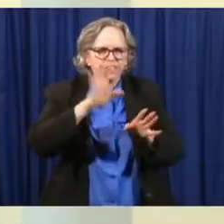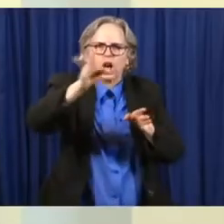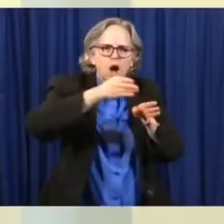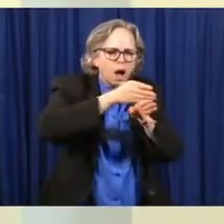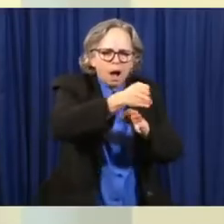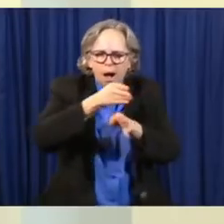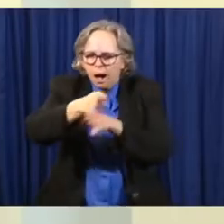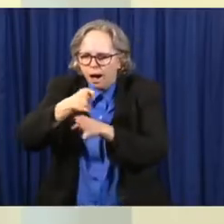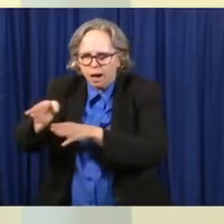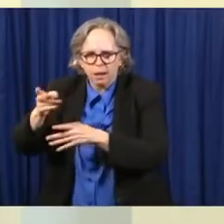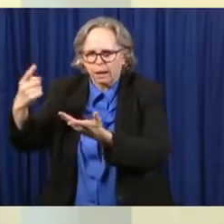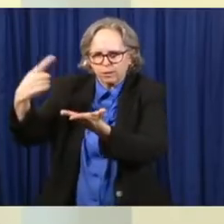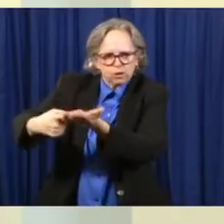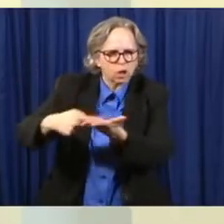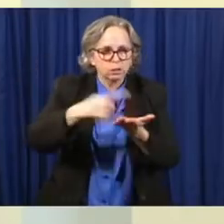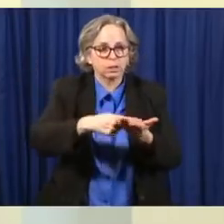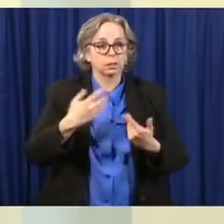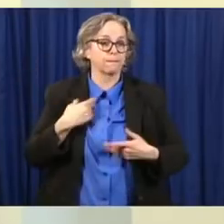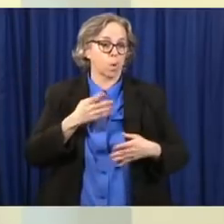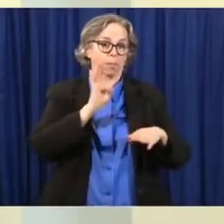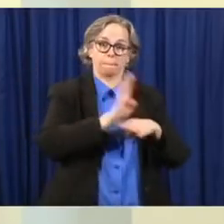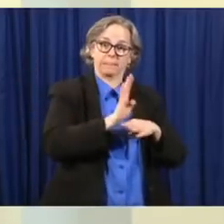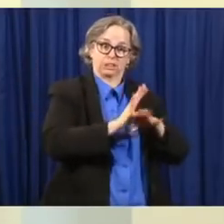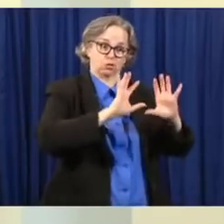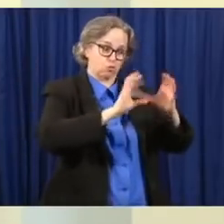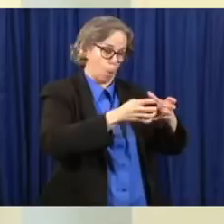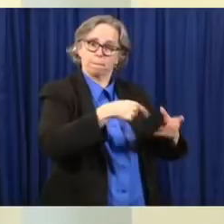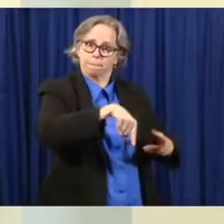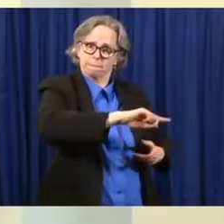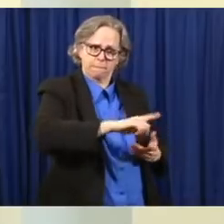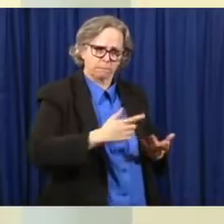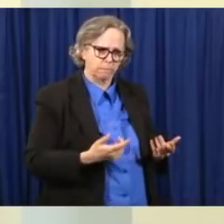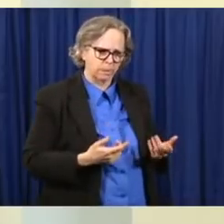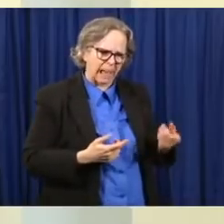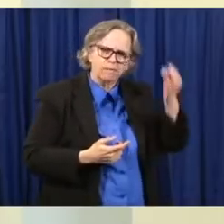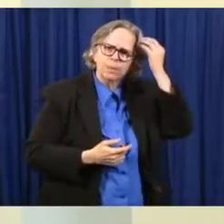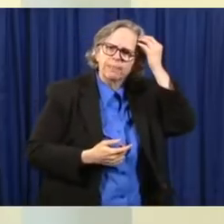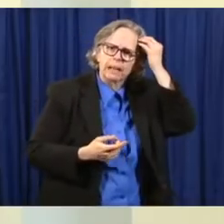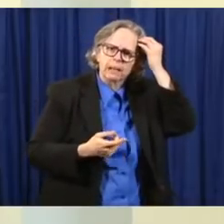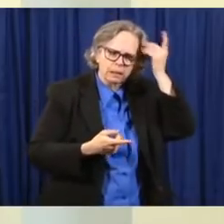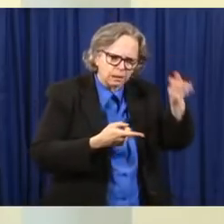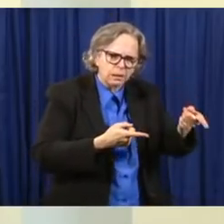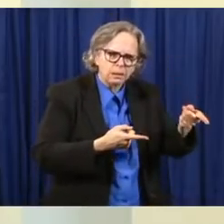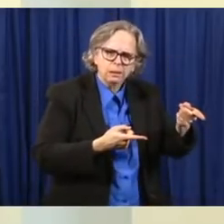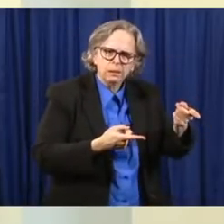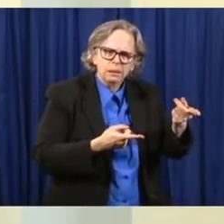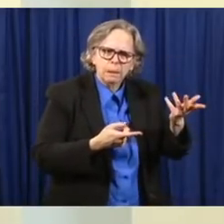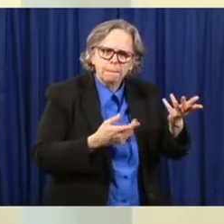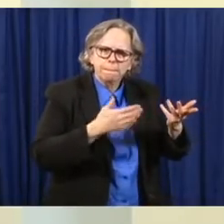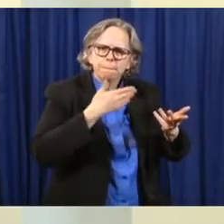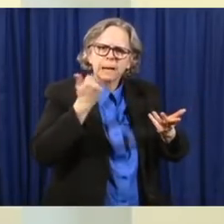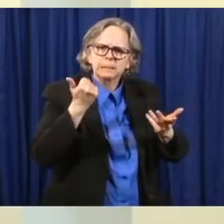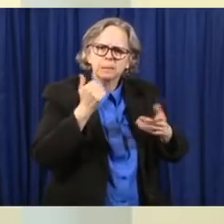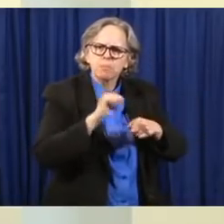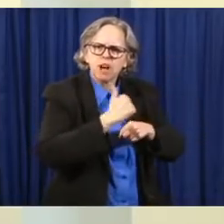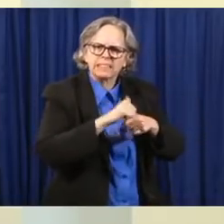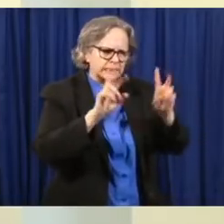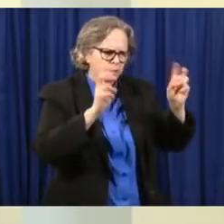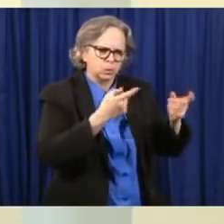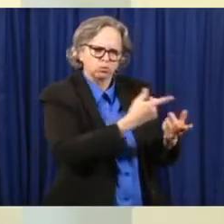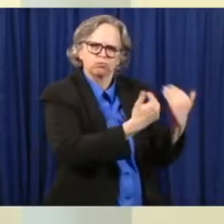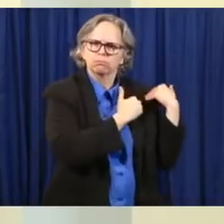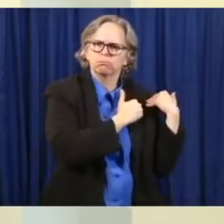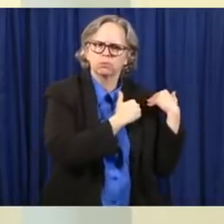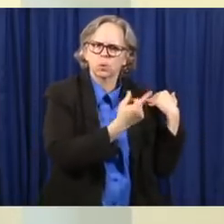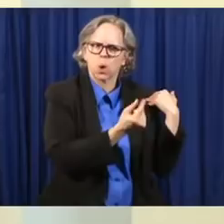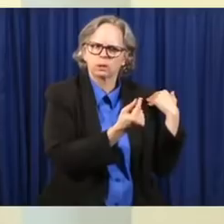business group the governor mentioned is looking at a certain segment of the business world. What are the best practices? What are the least risky things